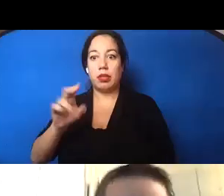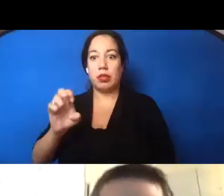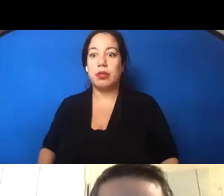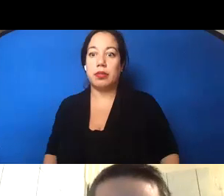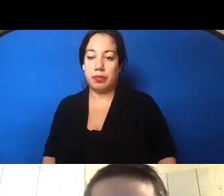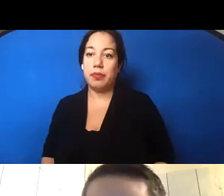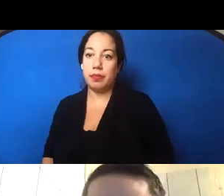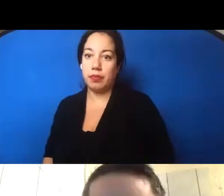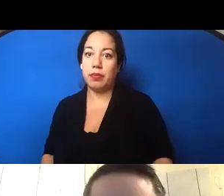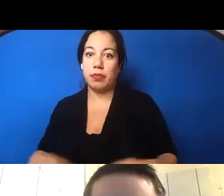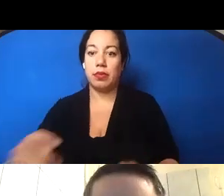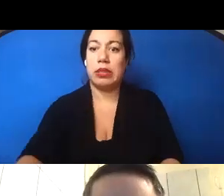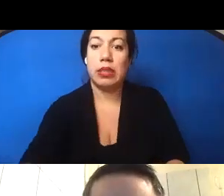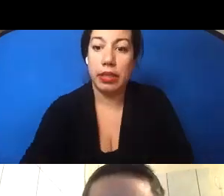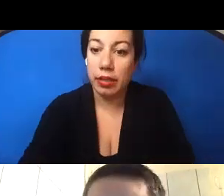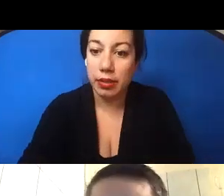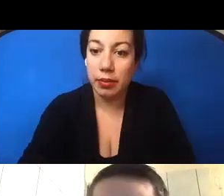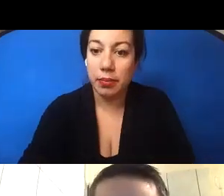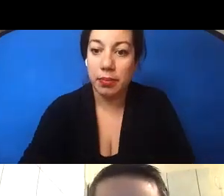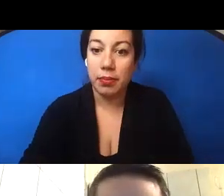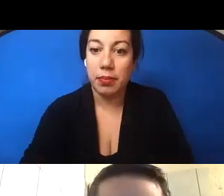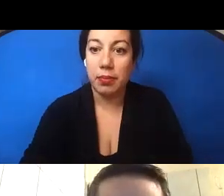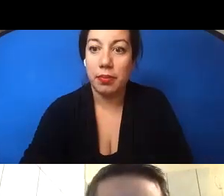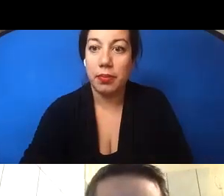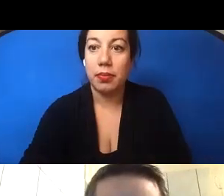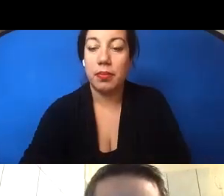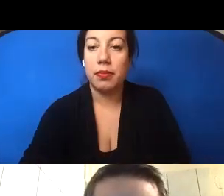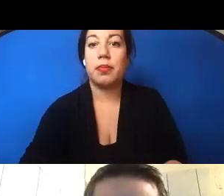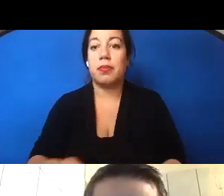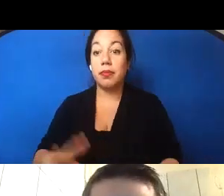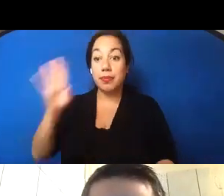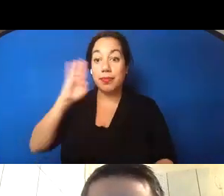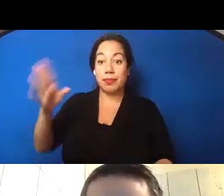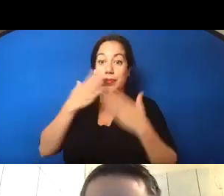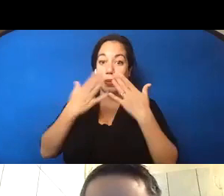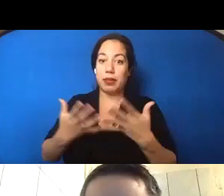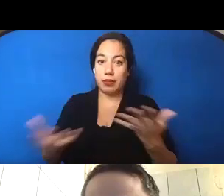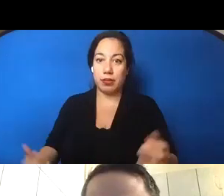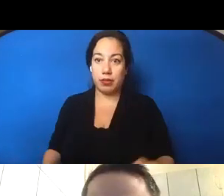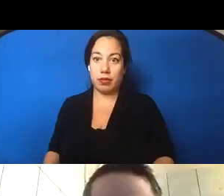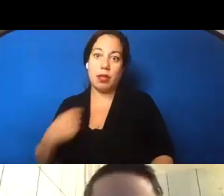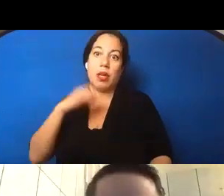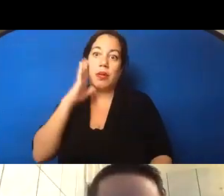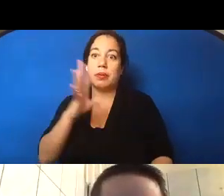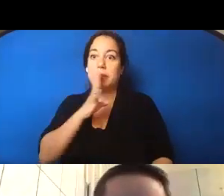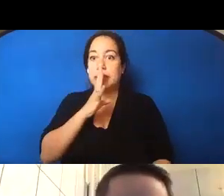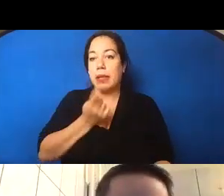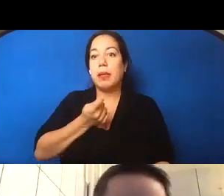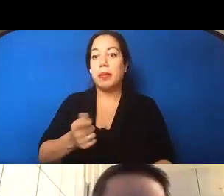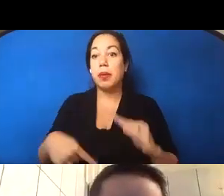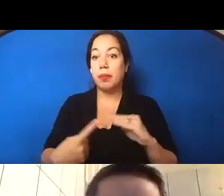Hello, everybody. Thank you for inviting me. So I'll be speaking a little bit